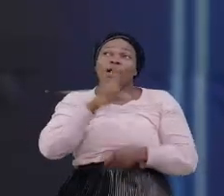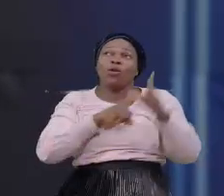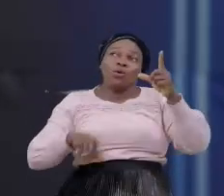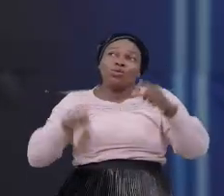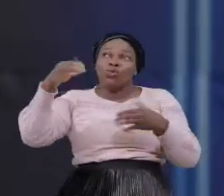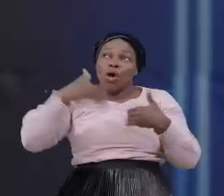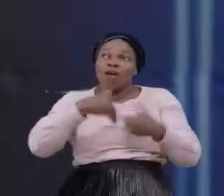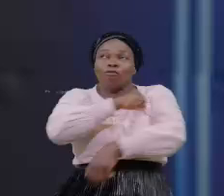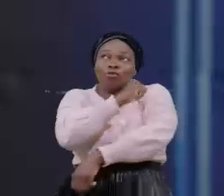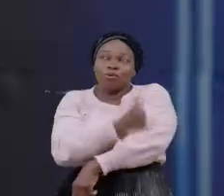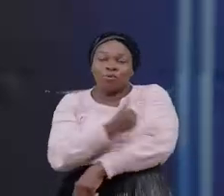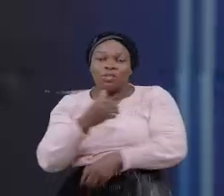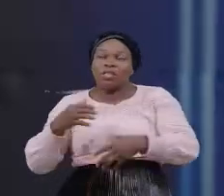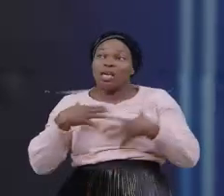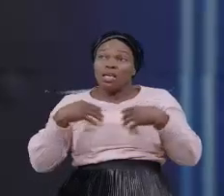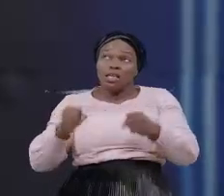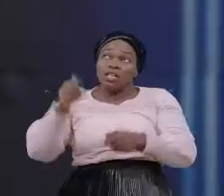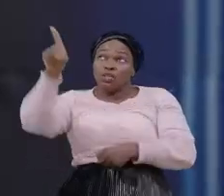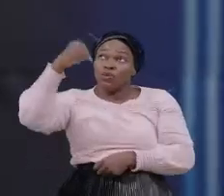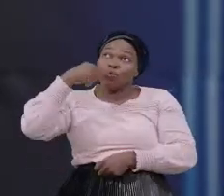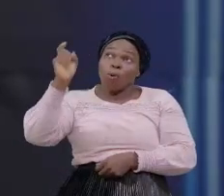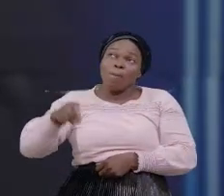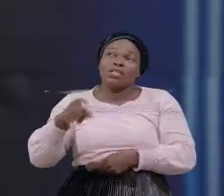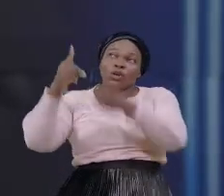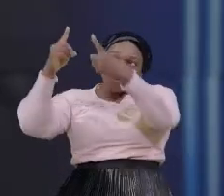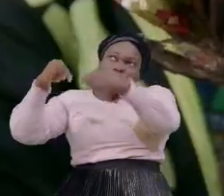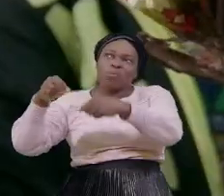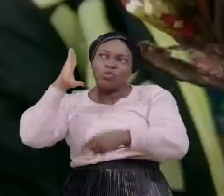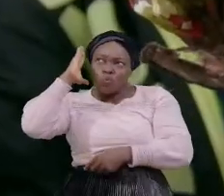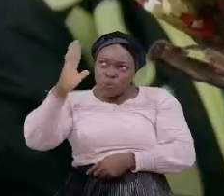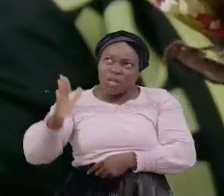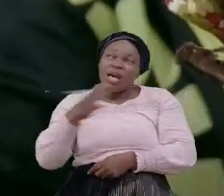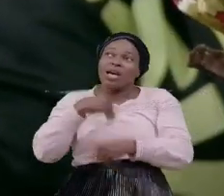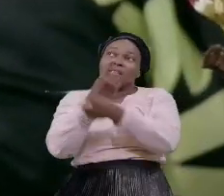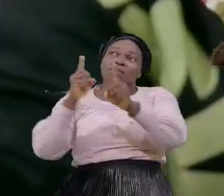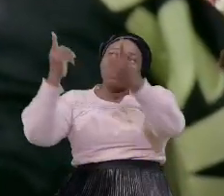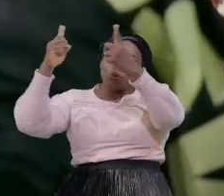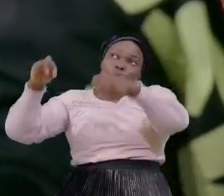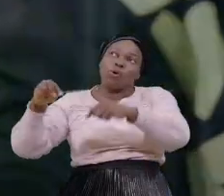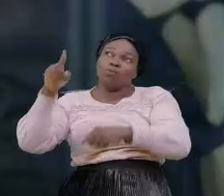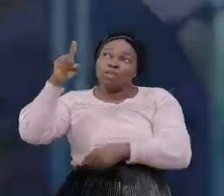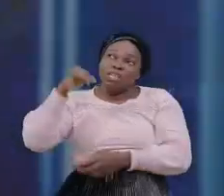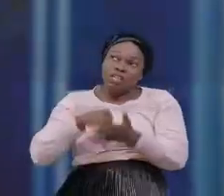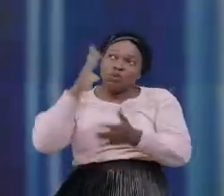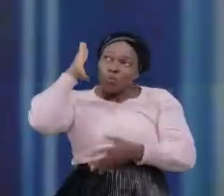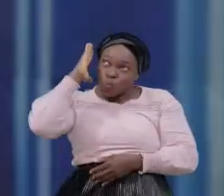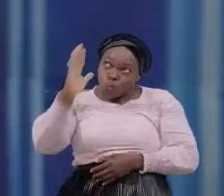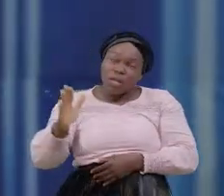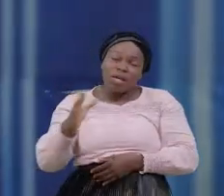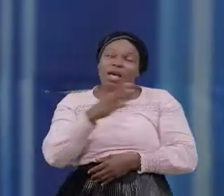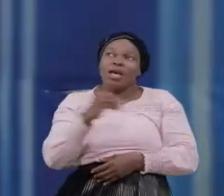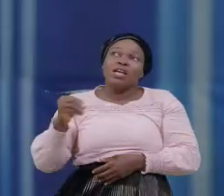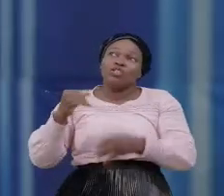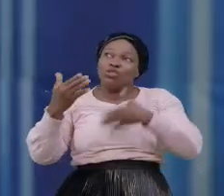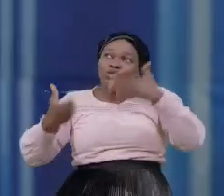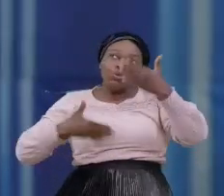will come. Deliverance come, deliverance will come. Joy come, joy will